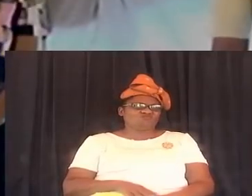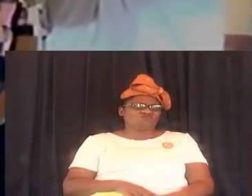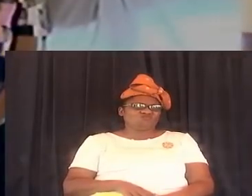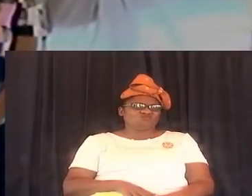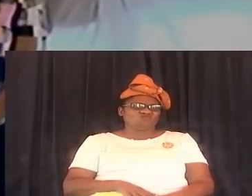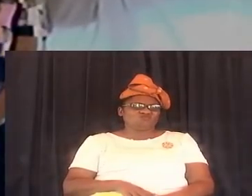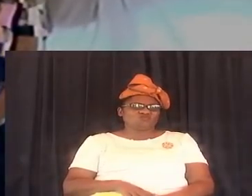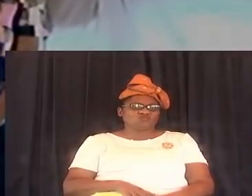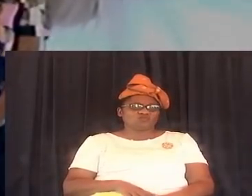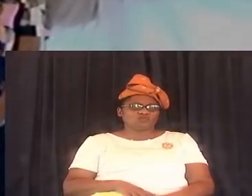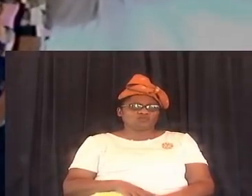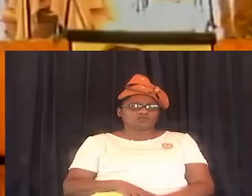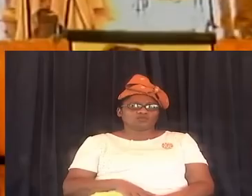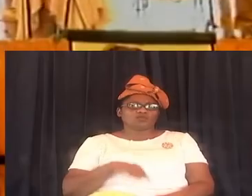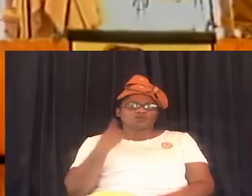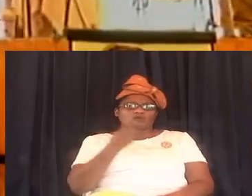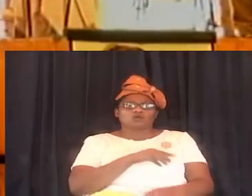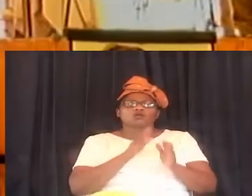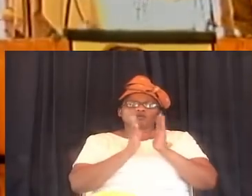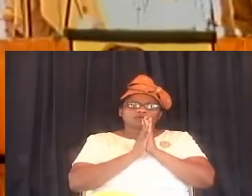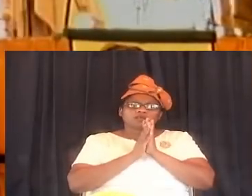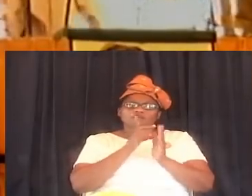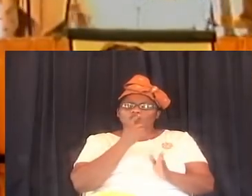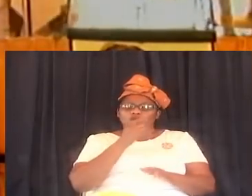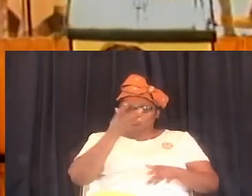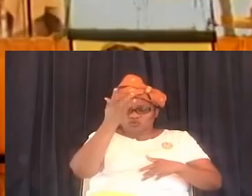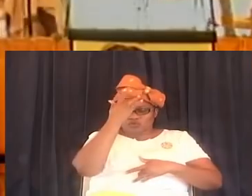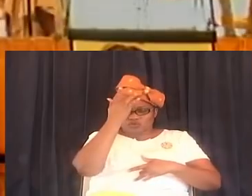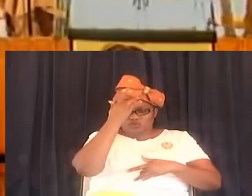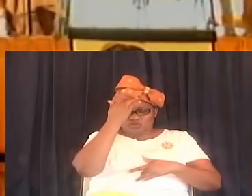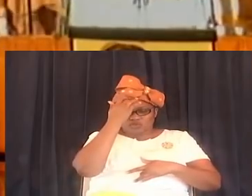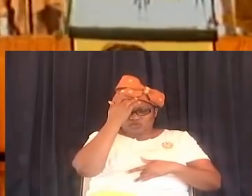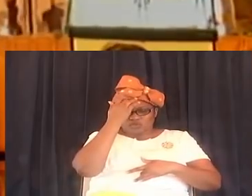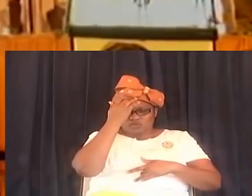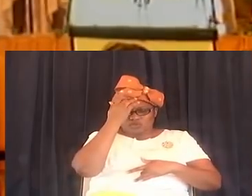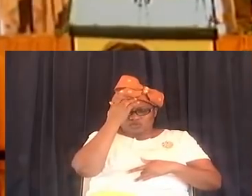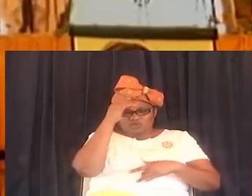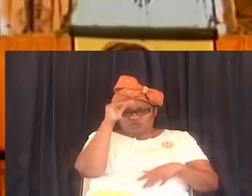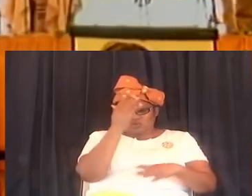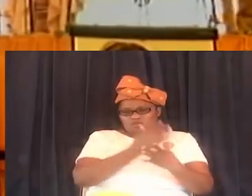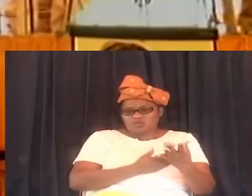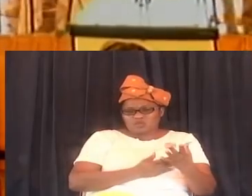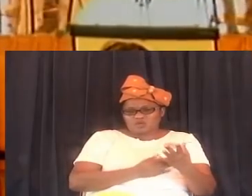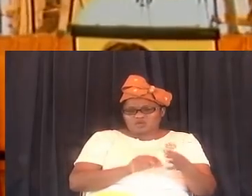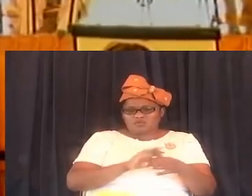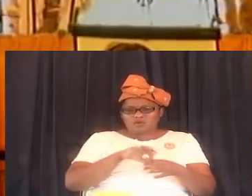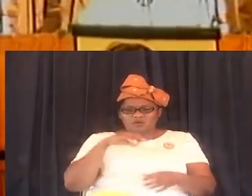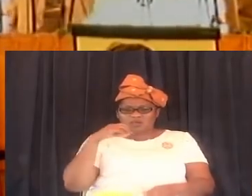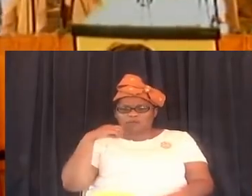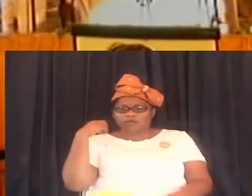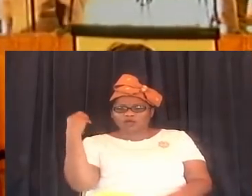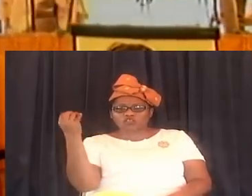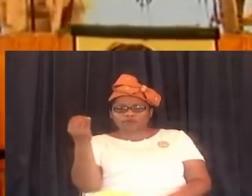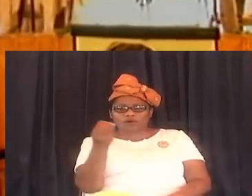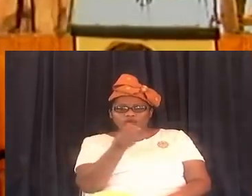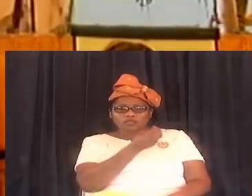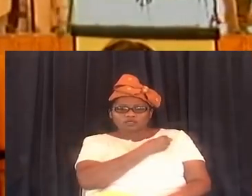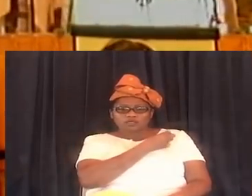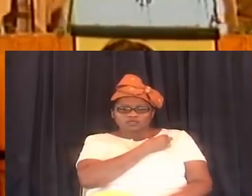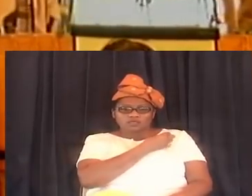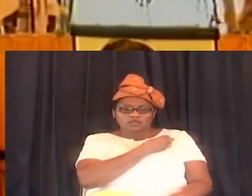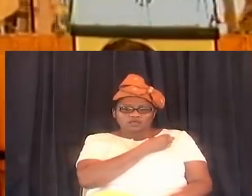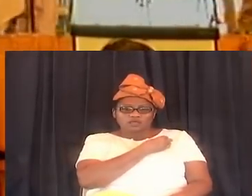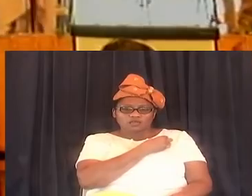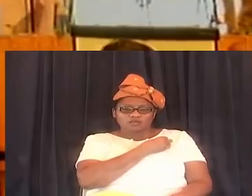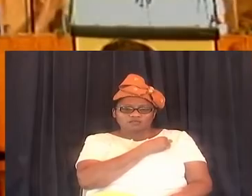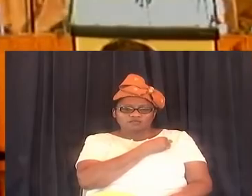we're going to target sickness. Even some of our brethren here are not feeling well, but they are here. And we're